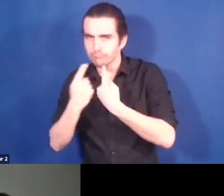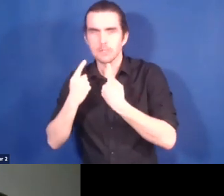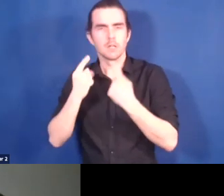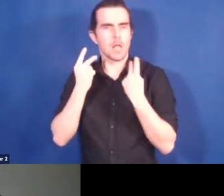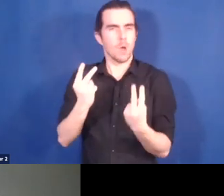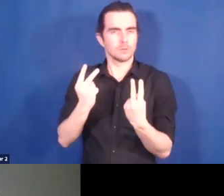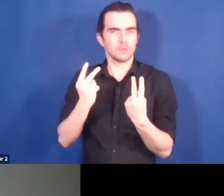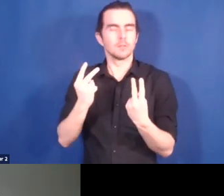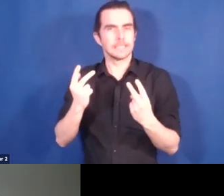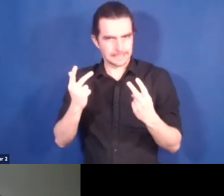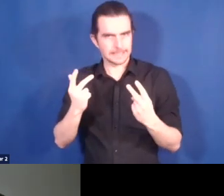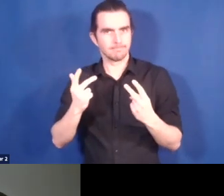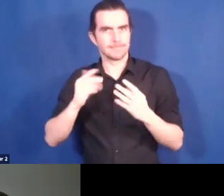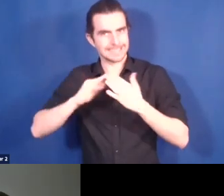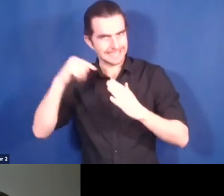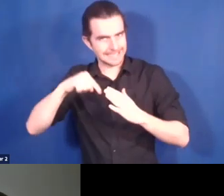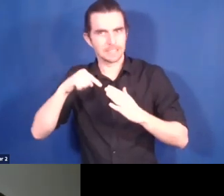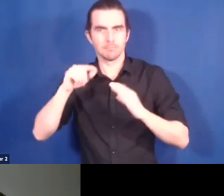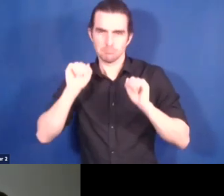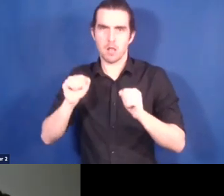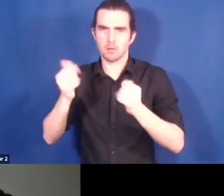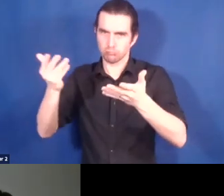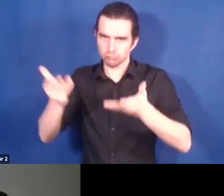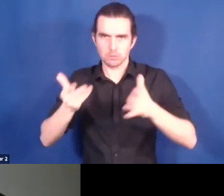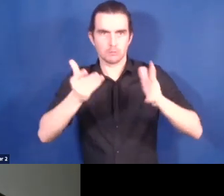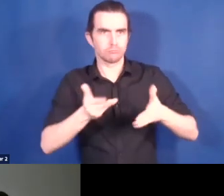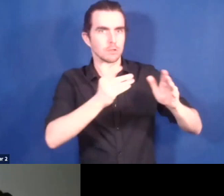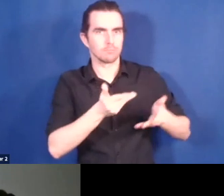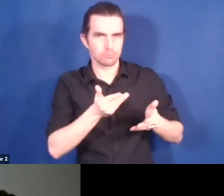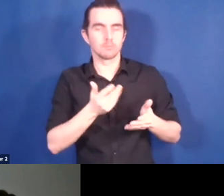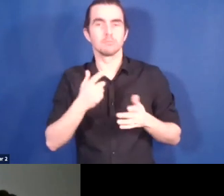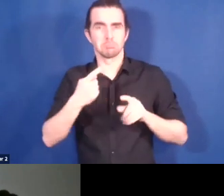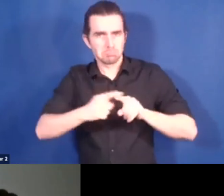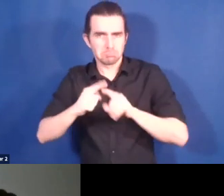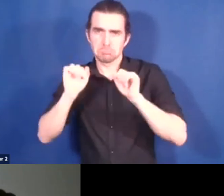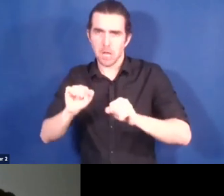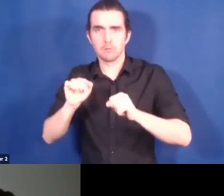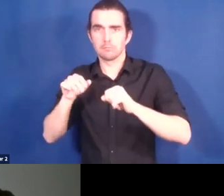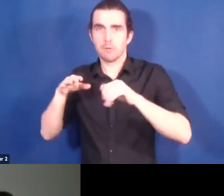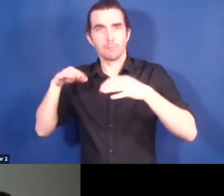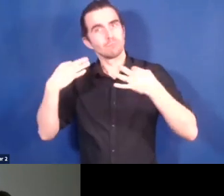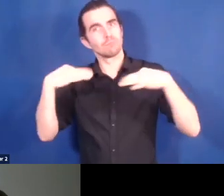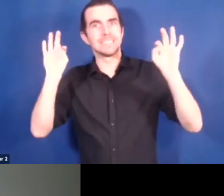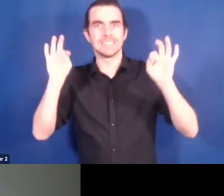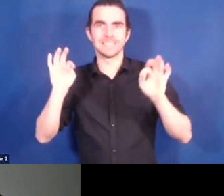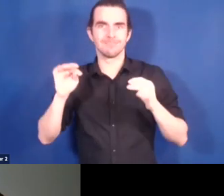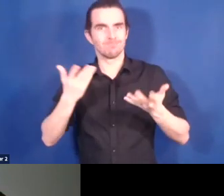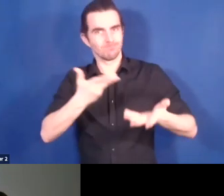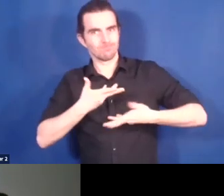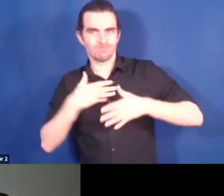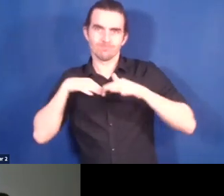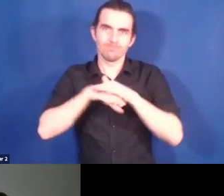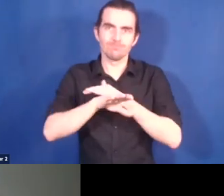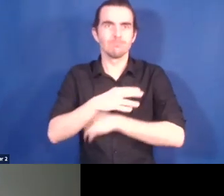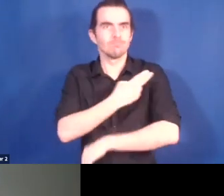facilitating opportunities for direct cash assistance, making sure that there's multilingual information on